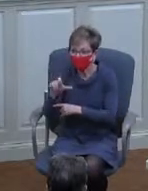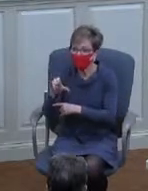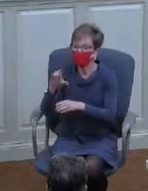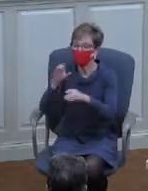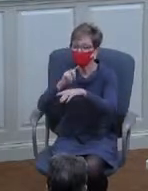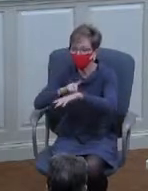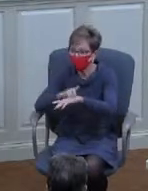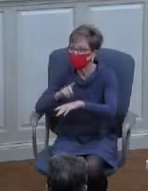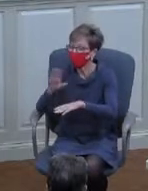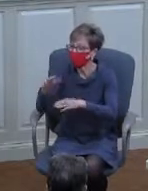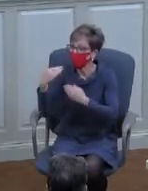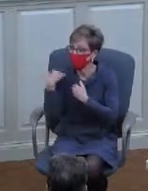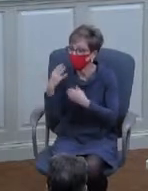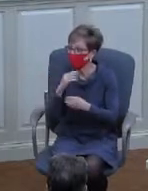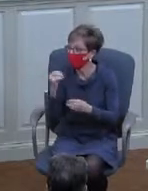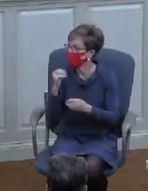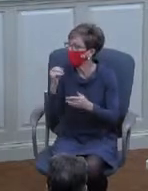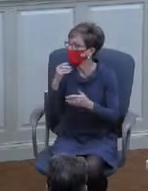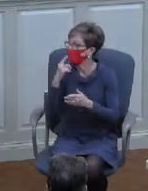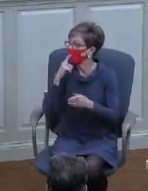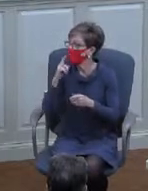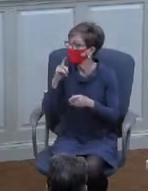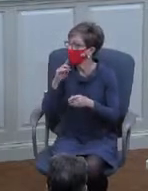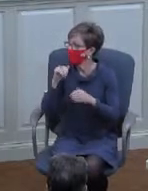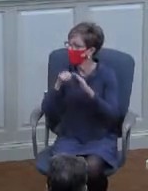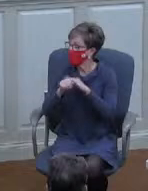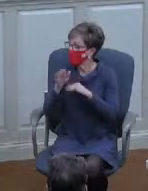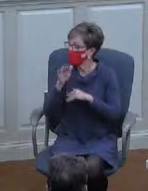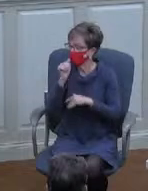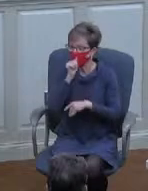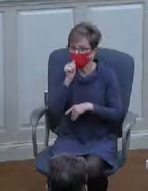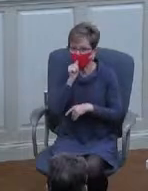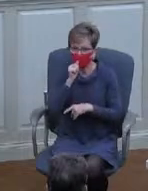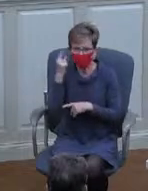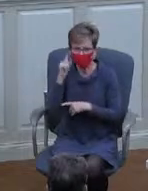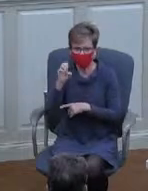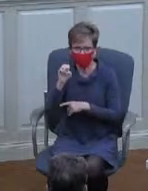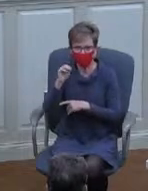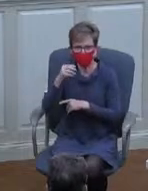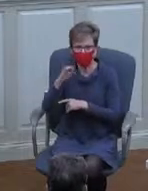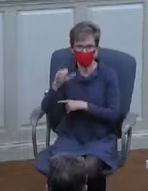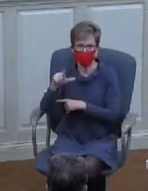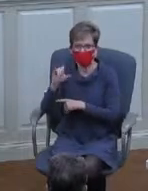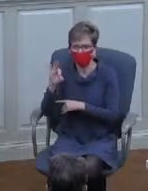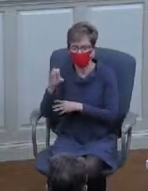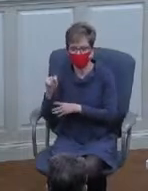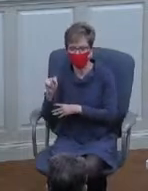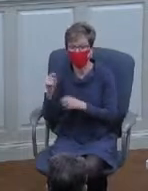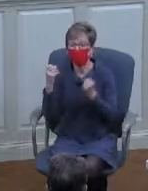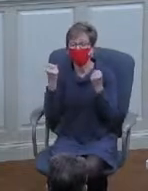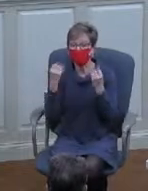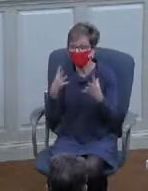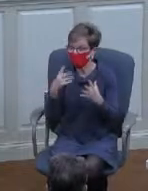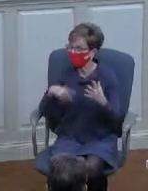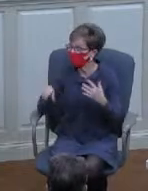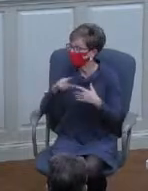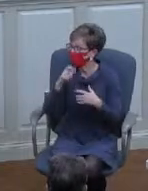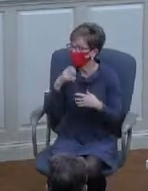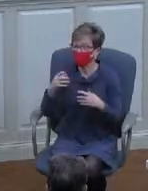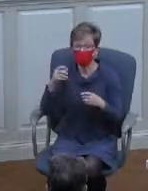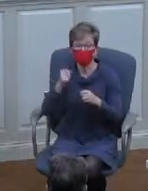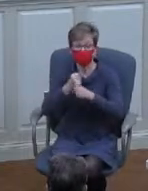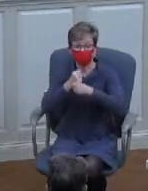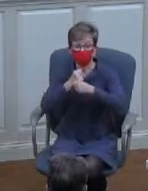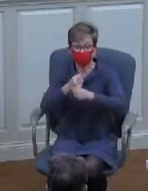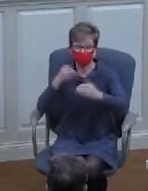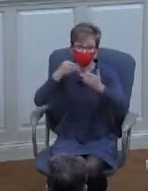on reason, and the primacy of imperial fact. Many of those in the swollen crowd of protesters outside the U.S.